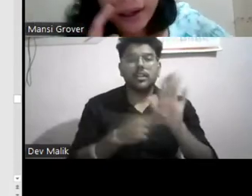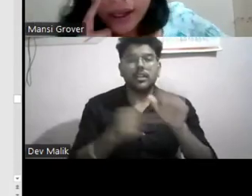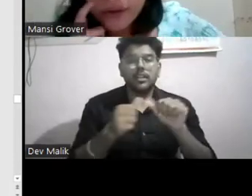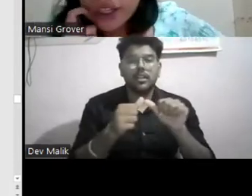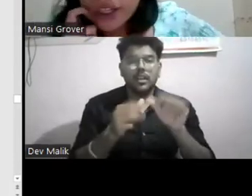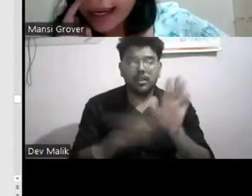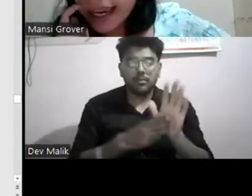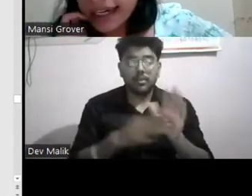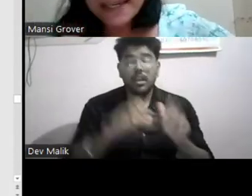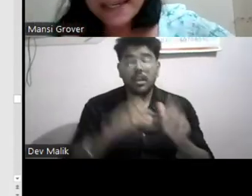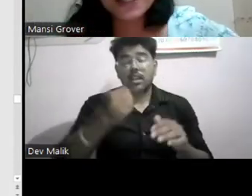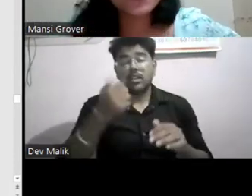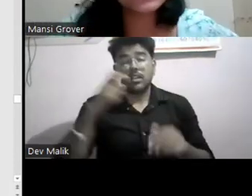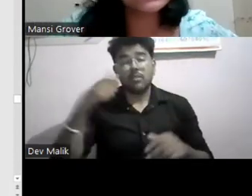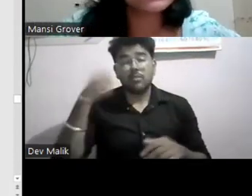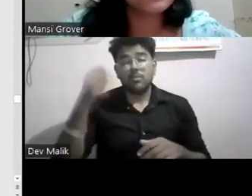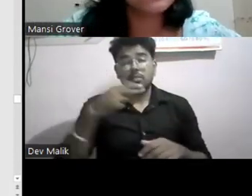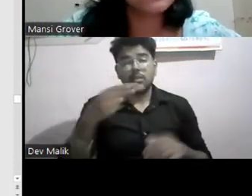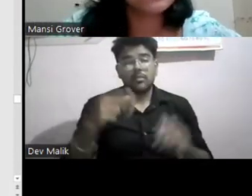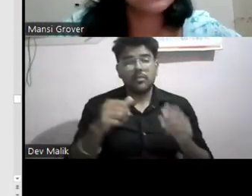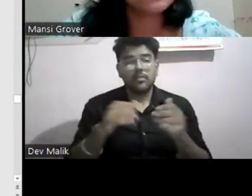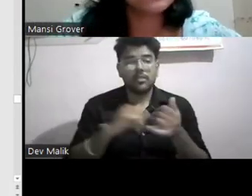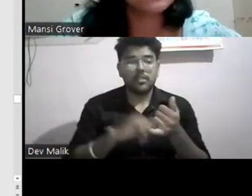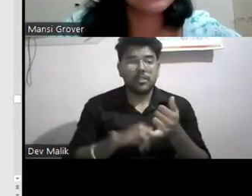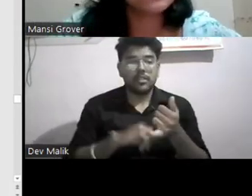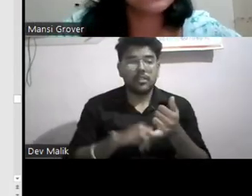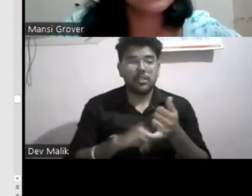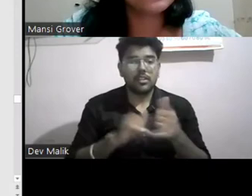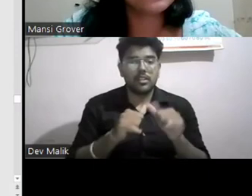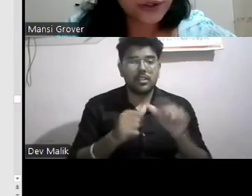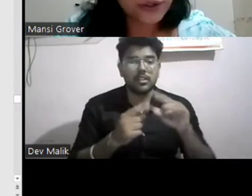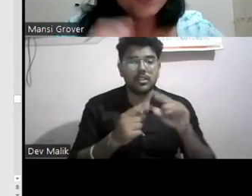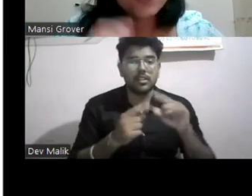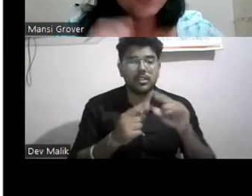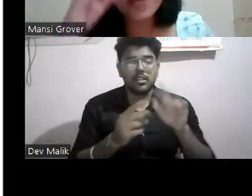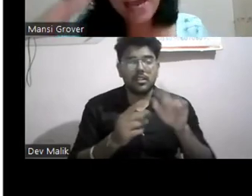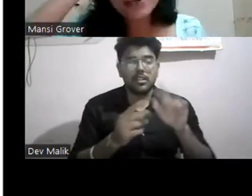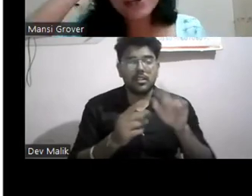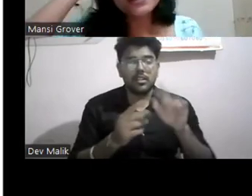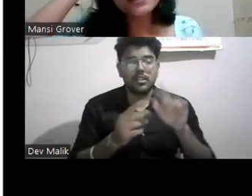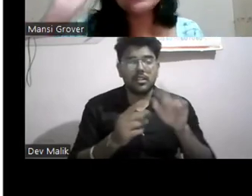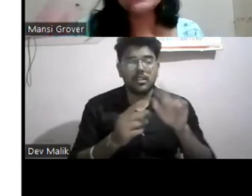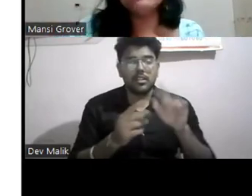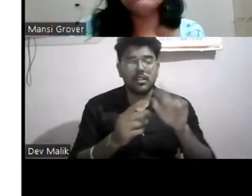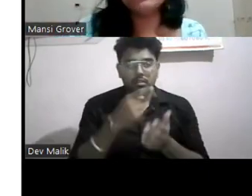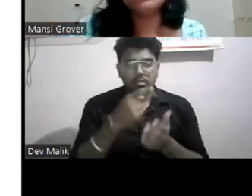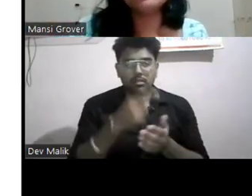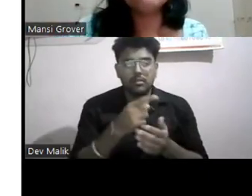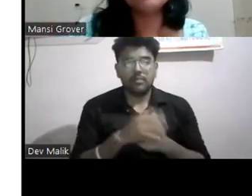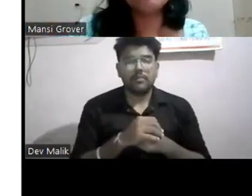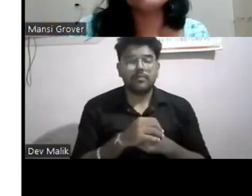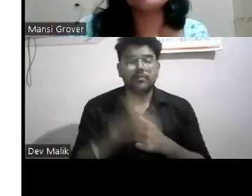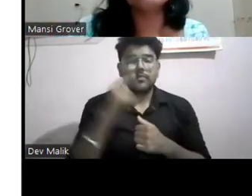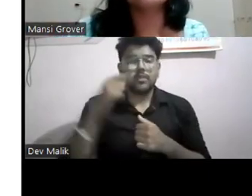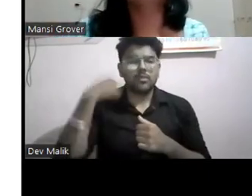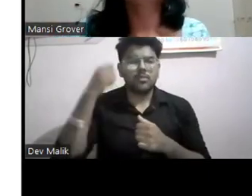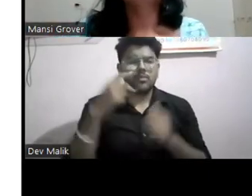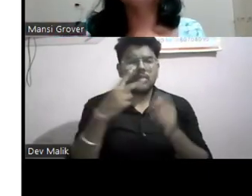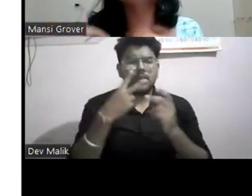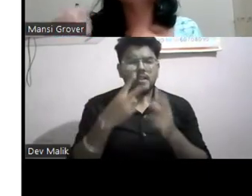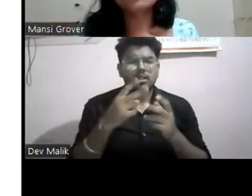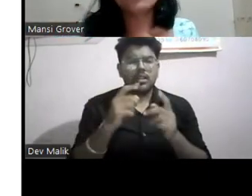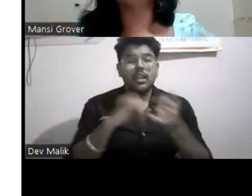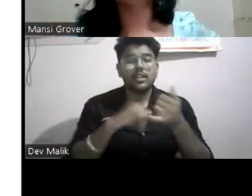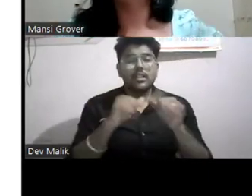Sadma, which again dealt with this, you know, and you could actually see in the film also where she